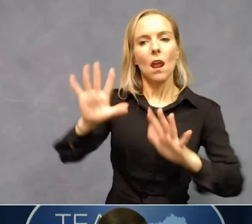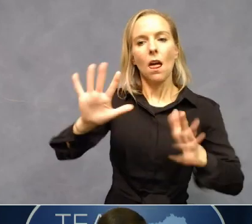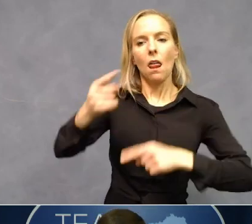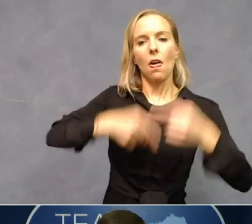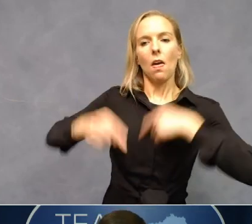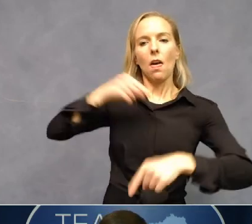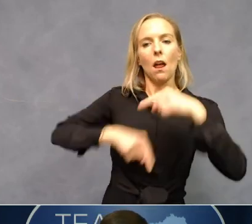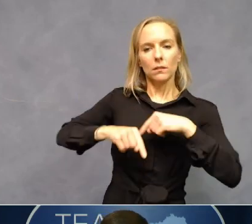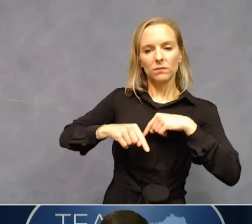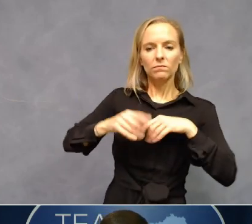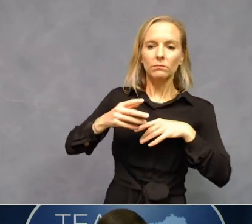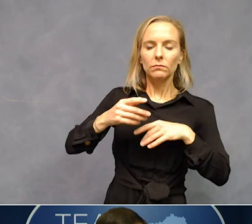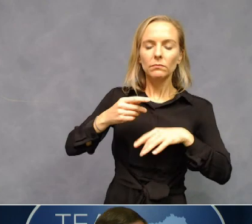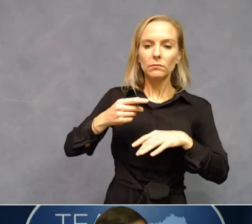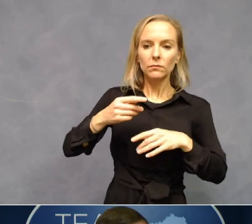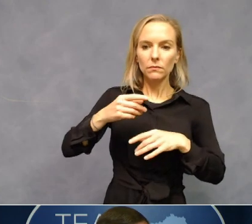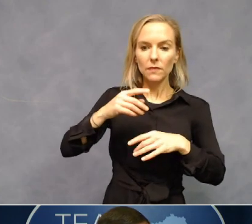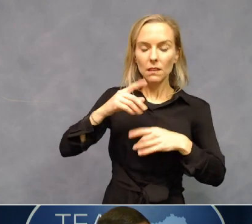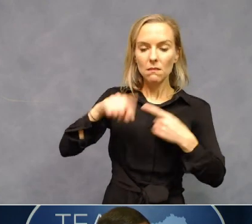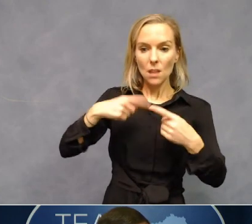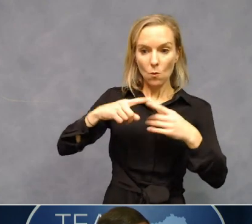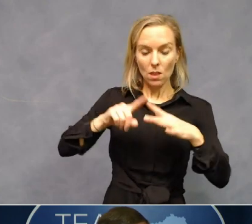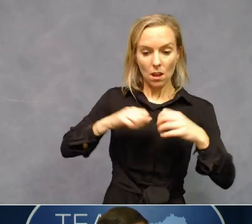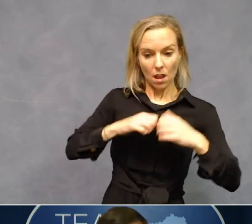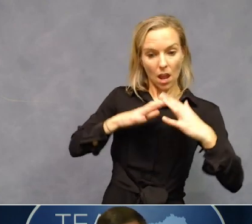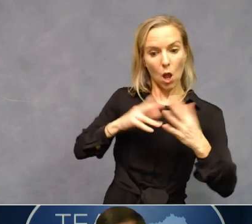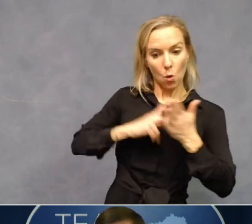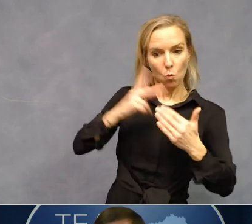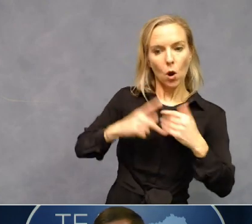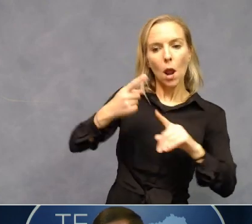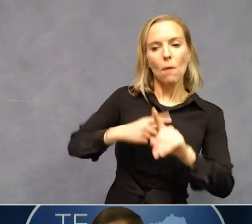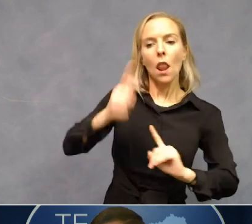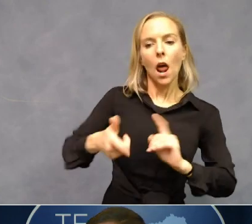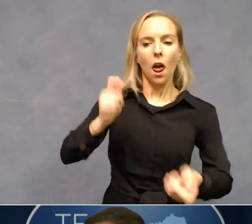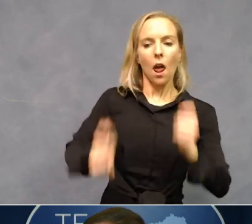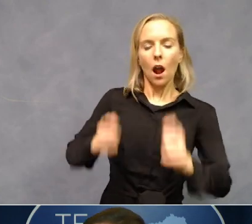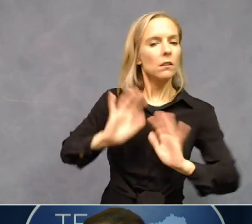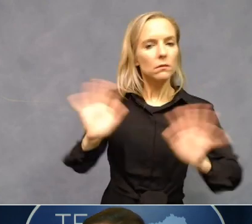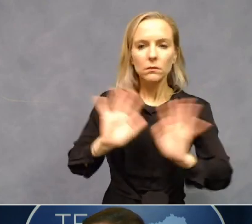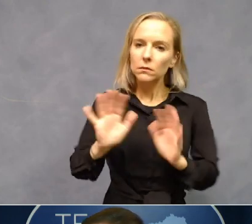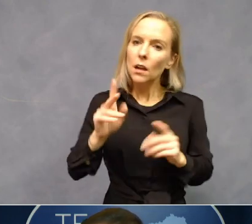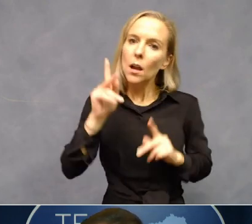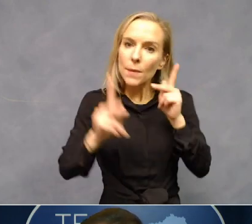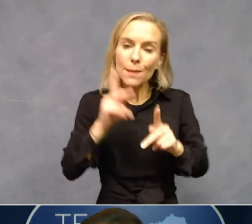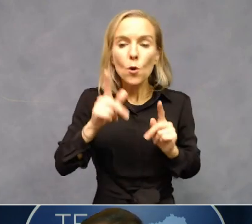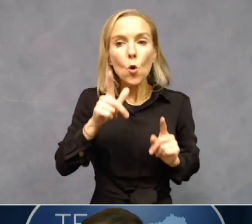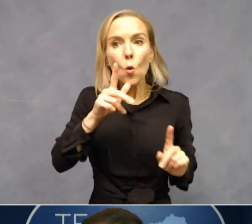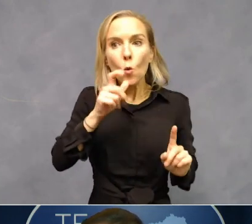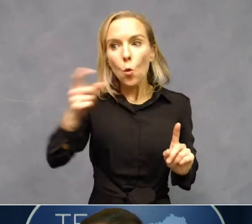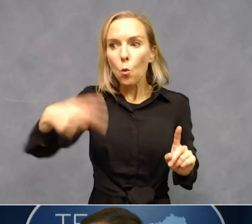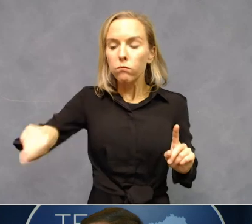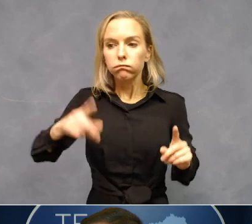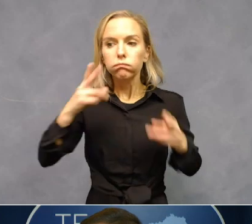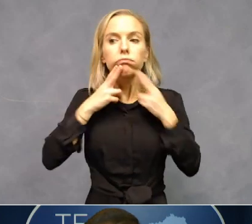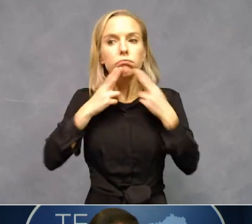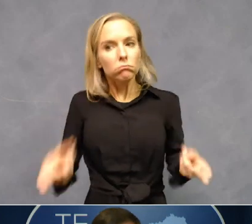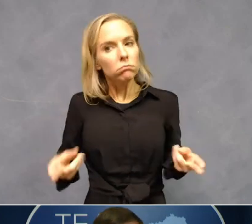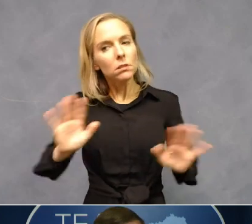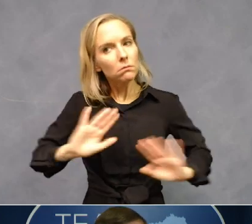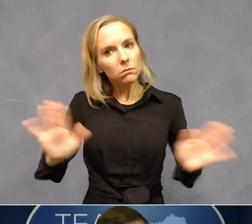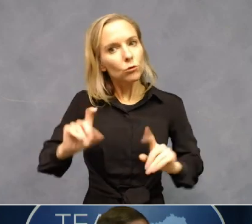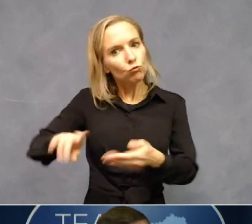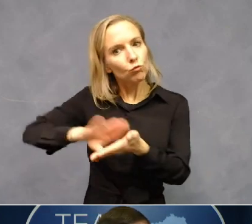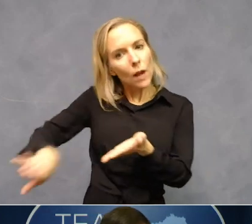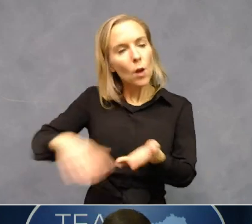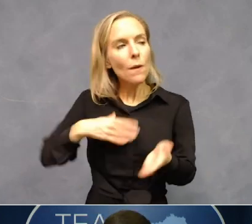month and a half into it. I don't agree with it. I think people should be held harmless who got caught up in it. We've asked the federal government to do that. If